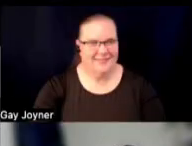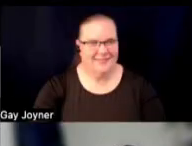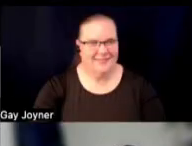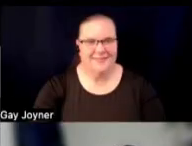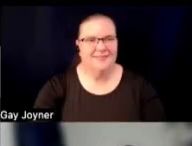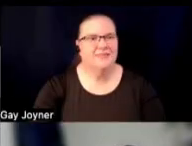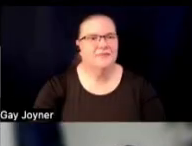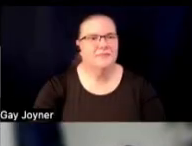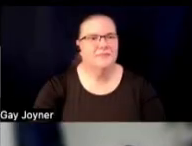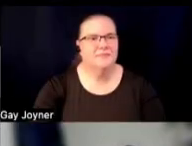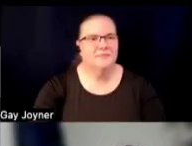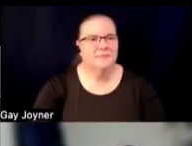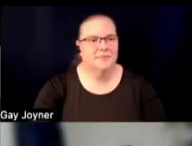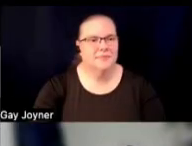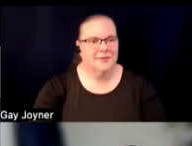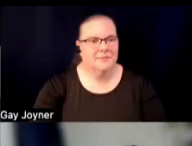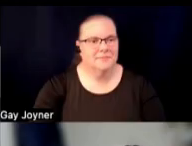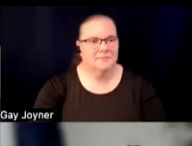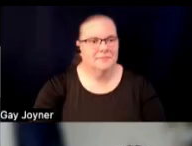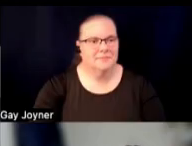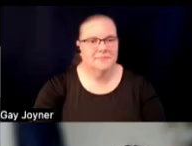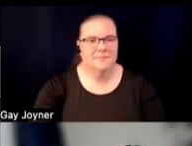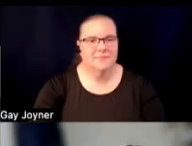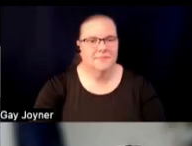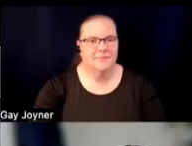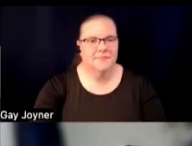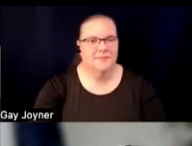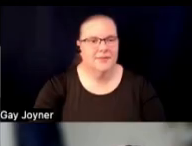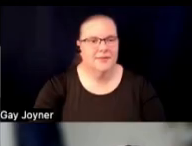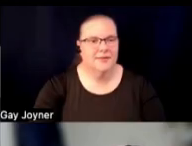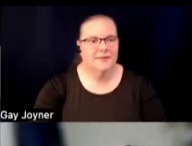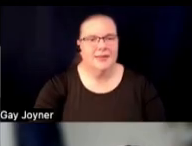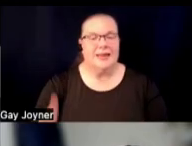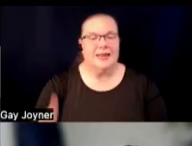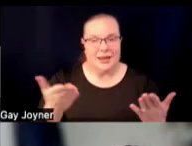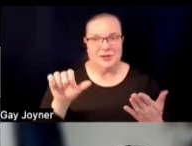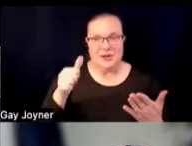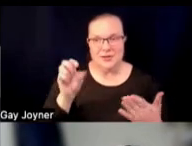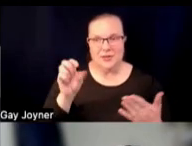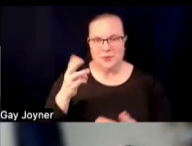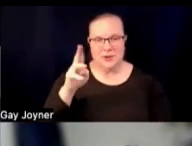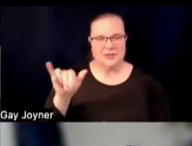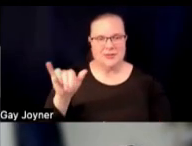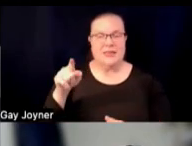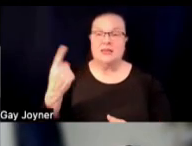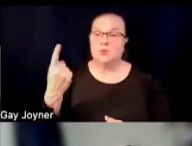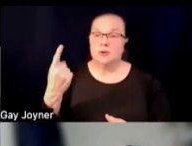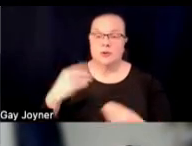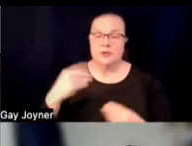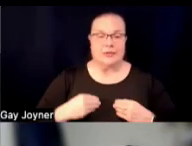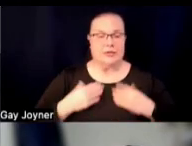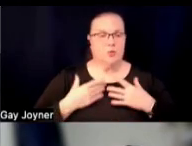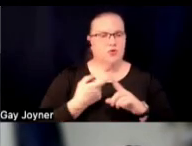Well, here's another whimsy. All right, so this one was an inspiration. The inspiration came